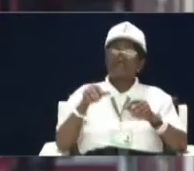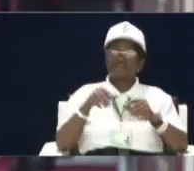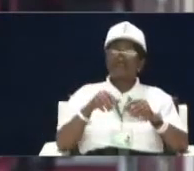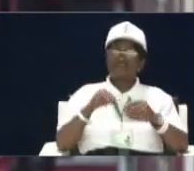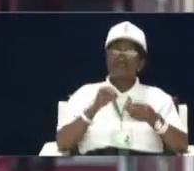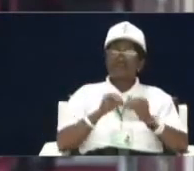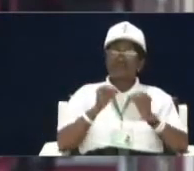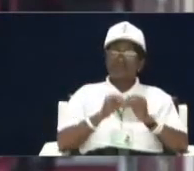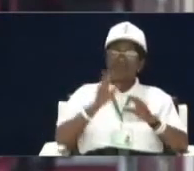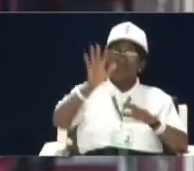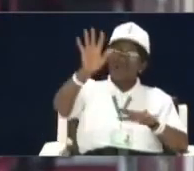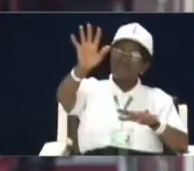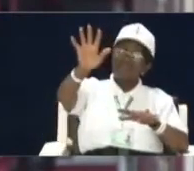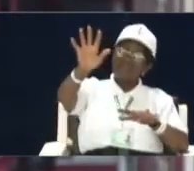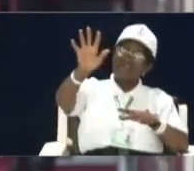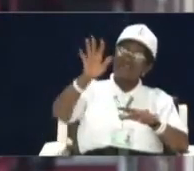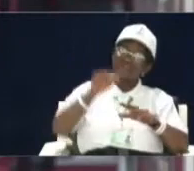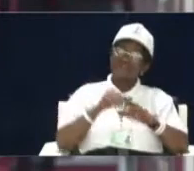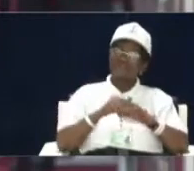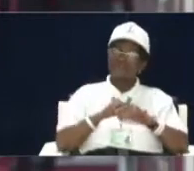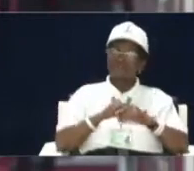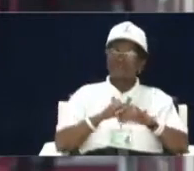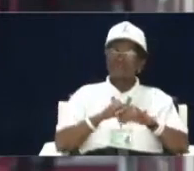Number 5.